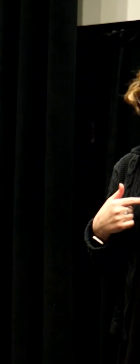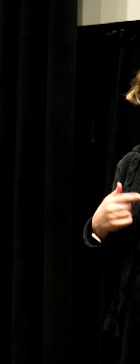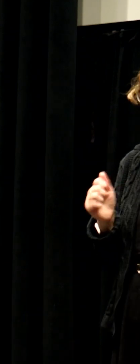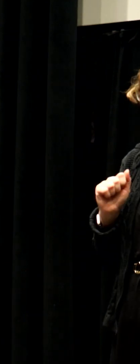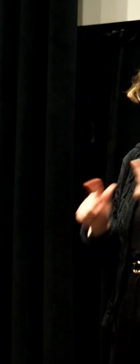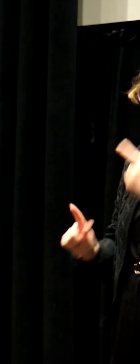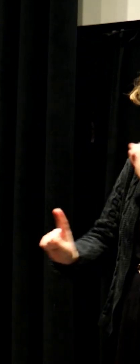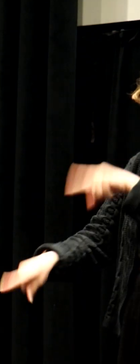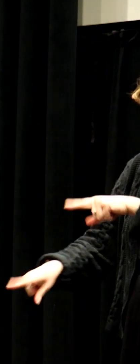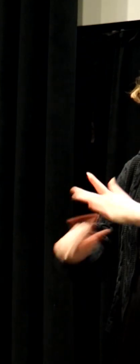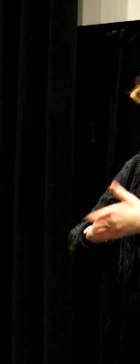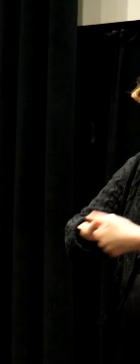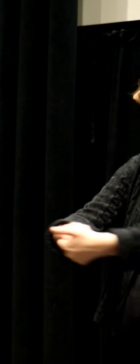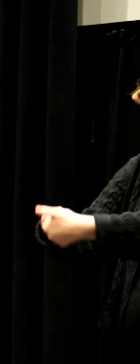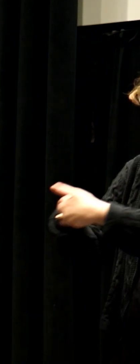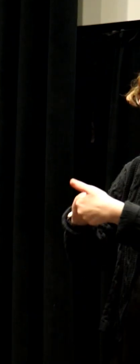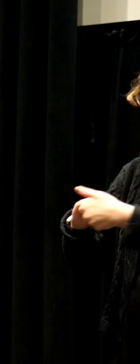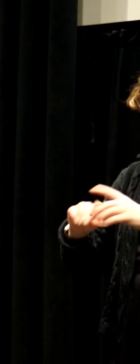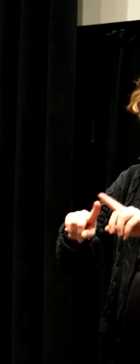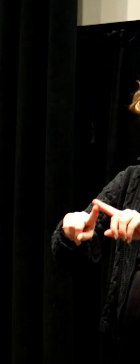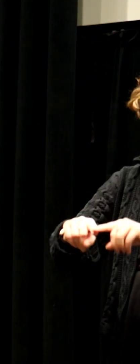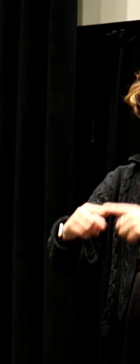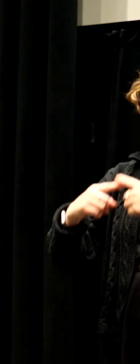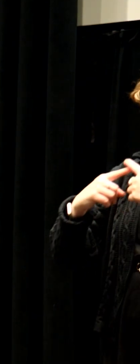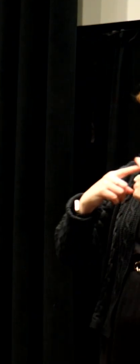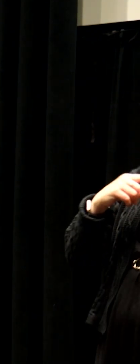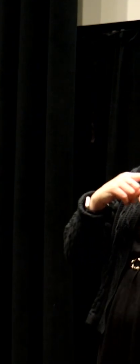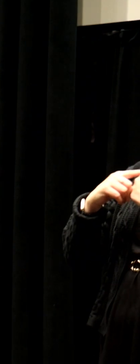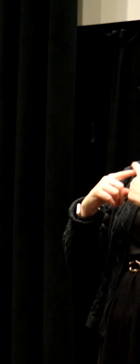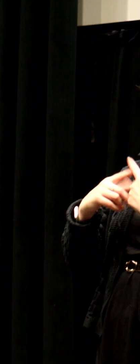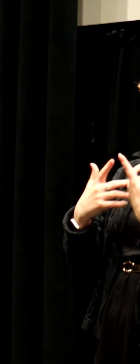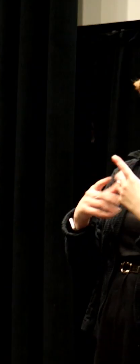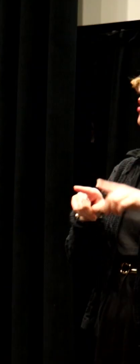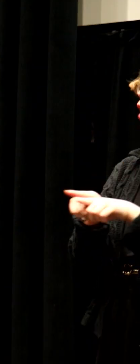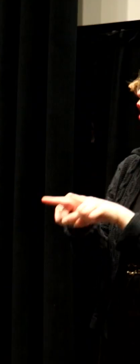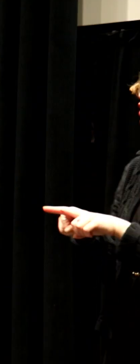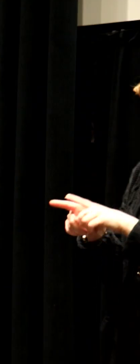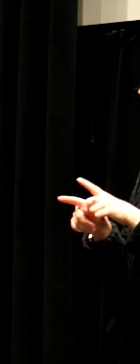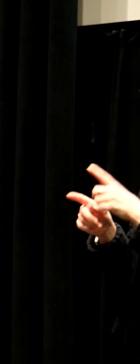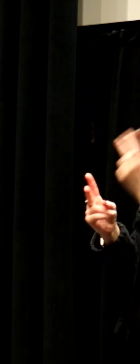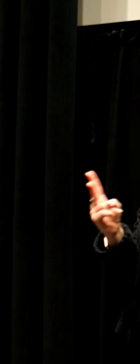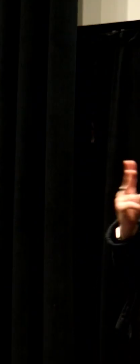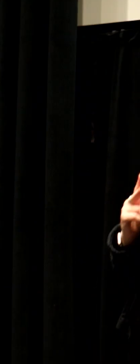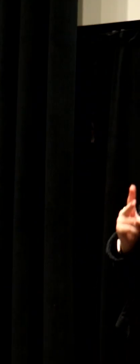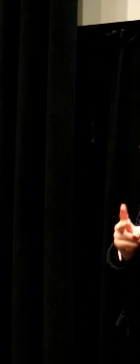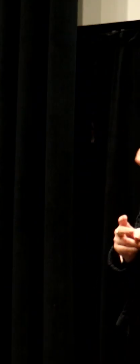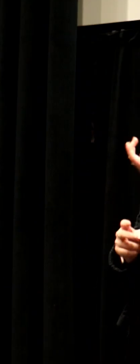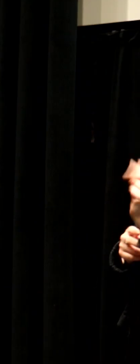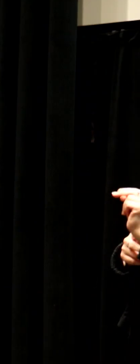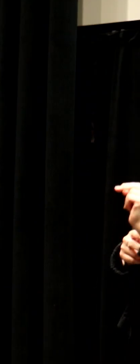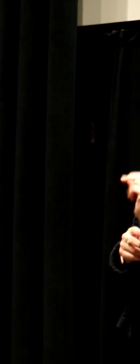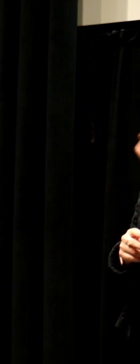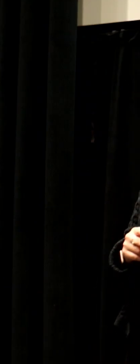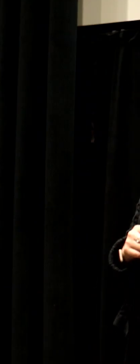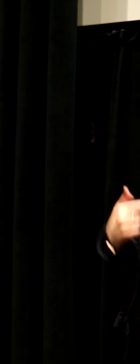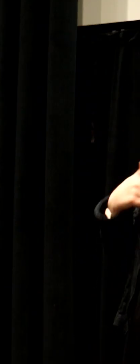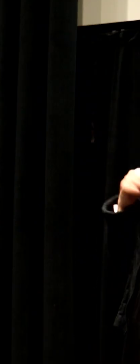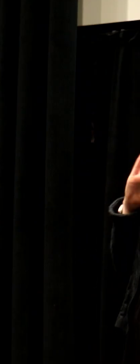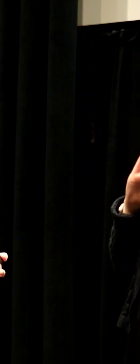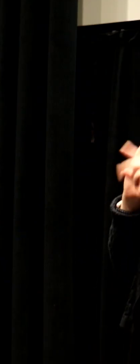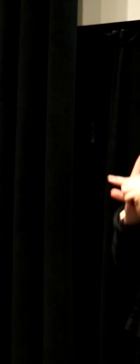together. But we lean on our own experience as undergraduate students. We were like, well, what didn't I like about my